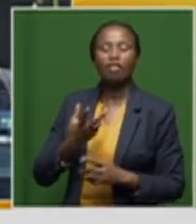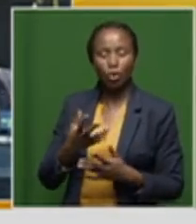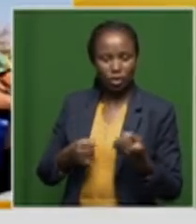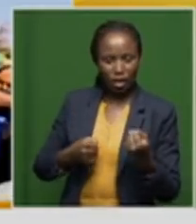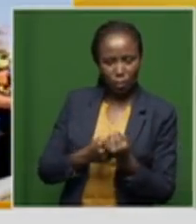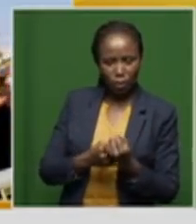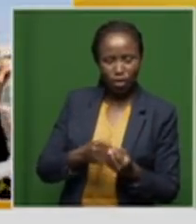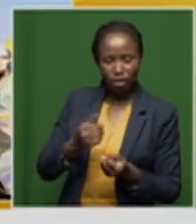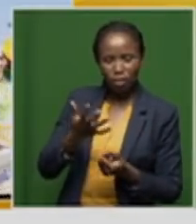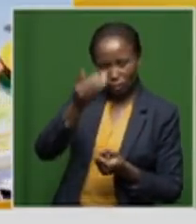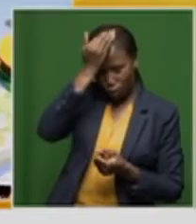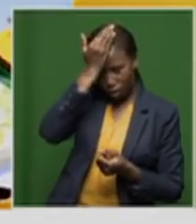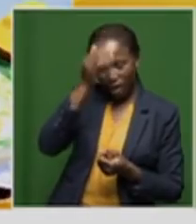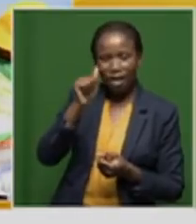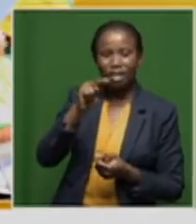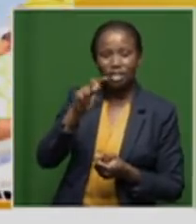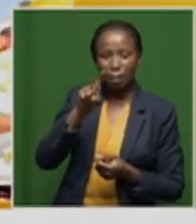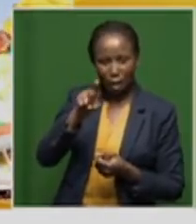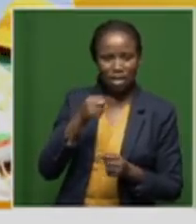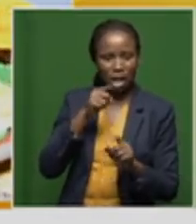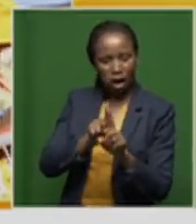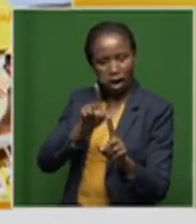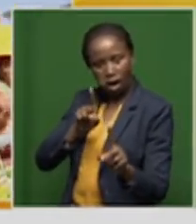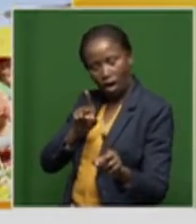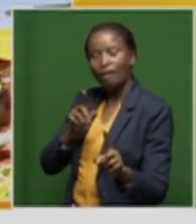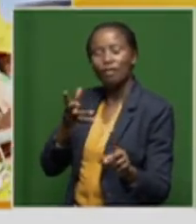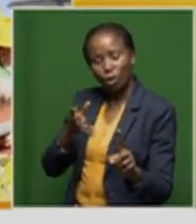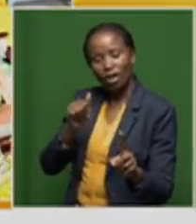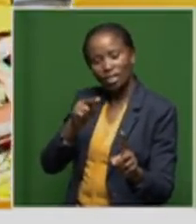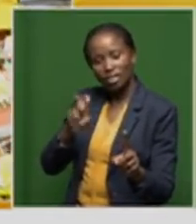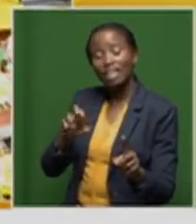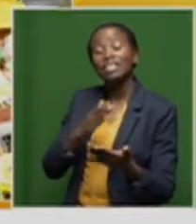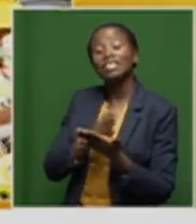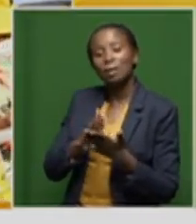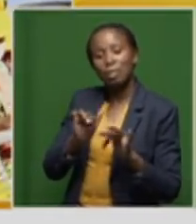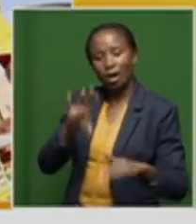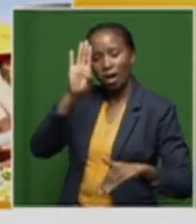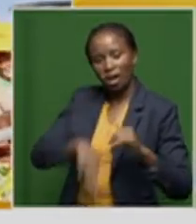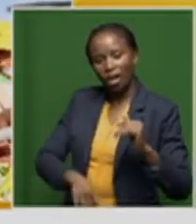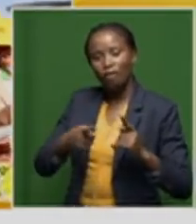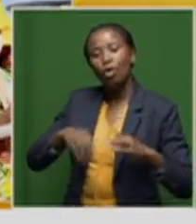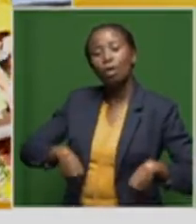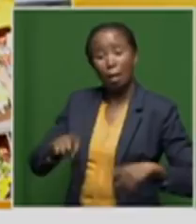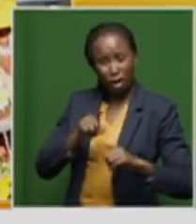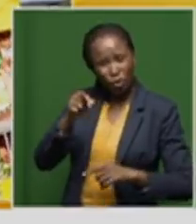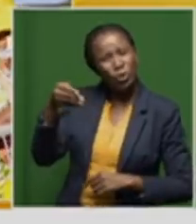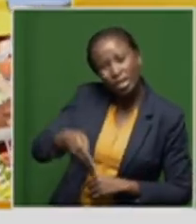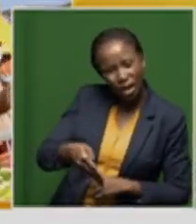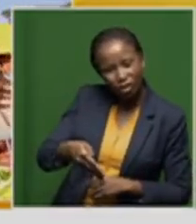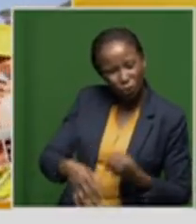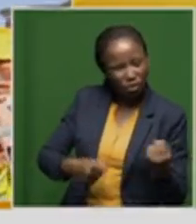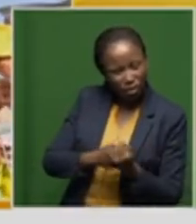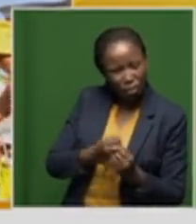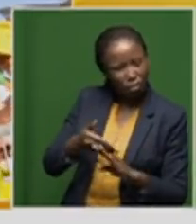former president. The ANC says put some distance in between the ANC and those who are charged of corruption, but you are here supporting the